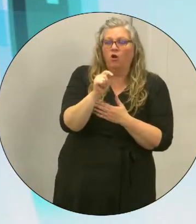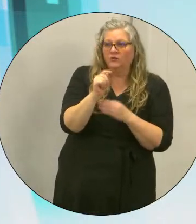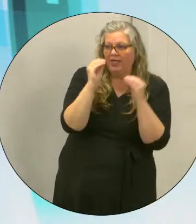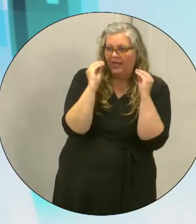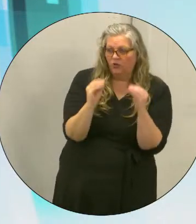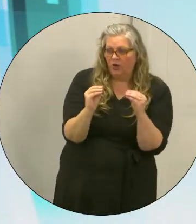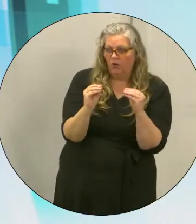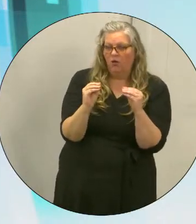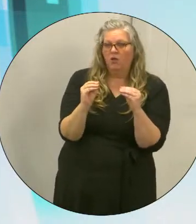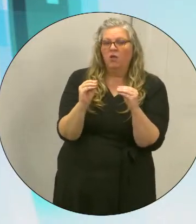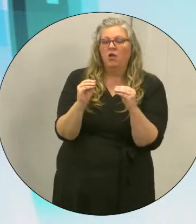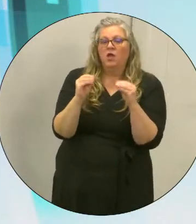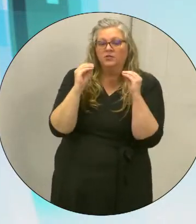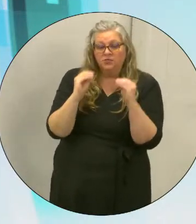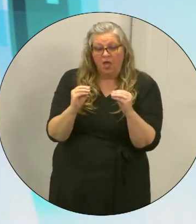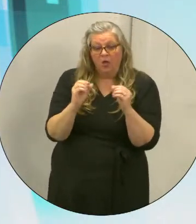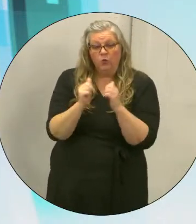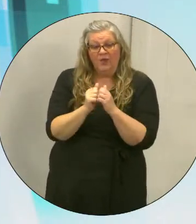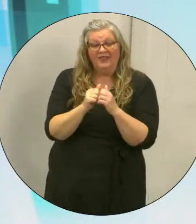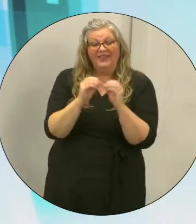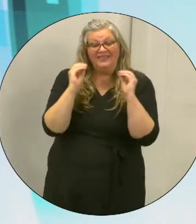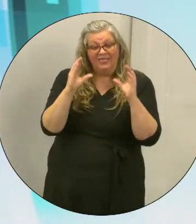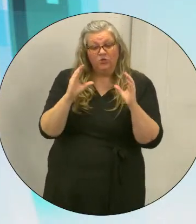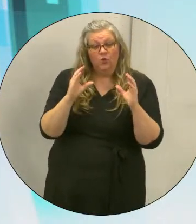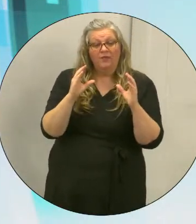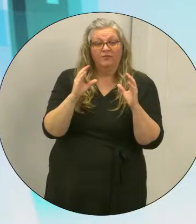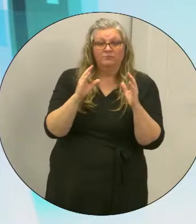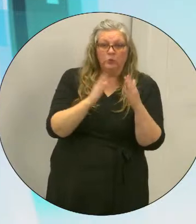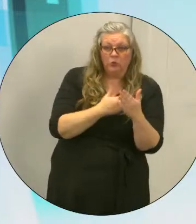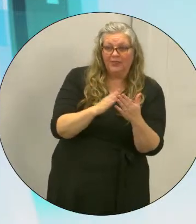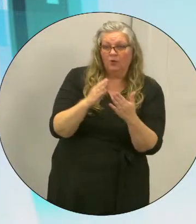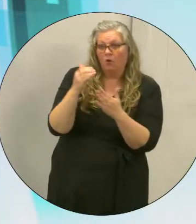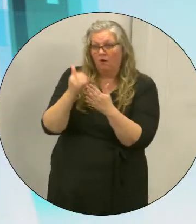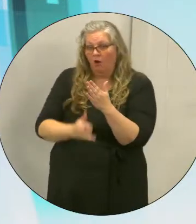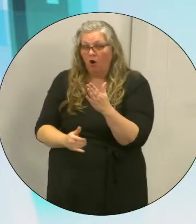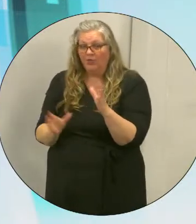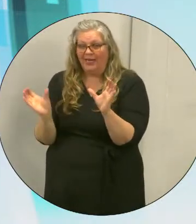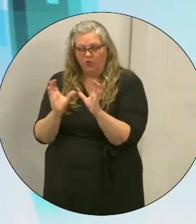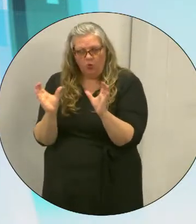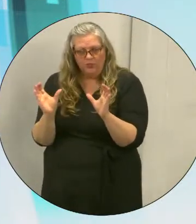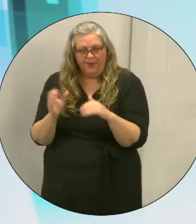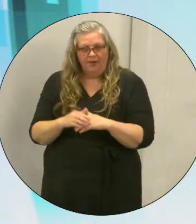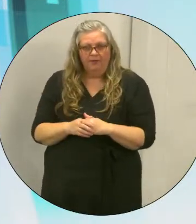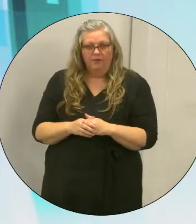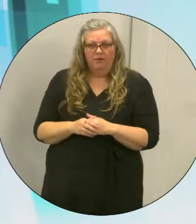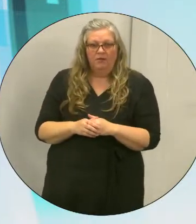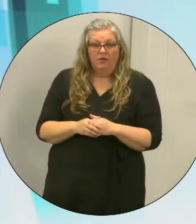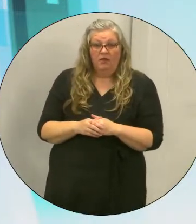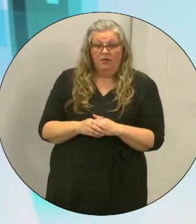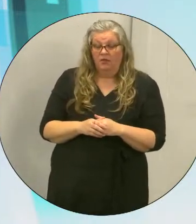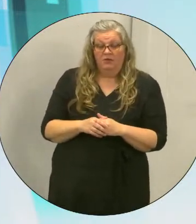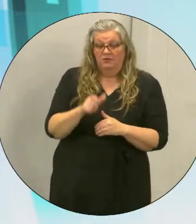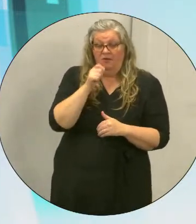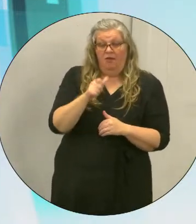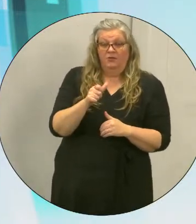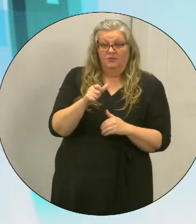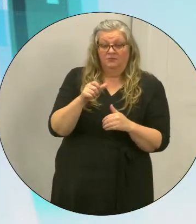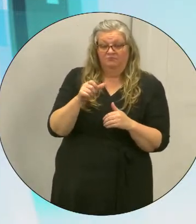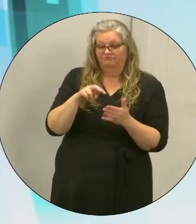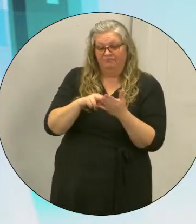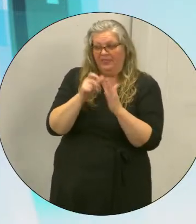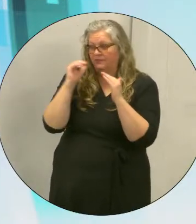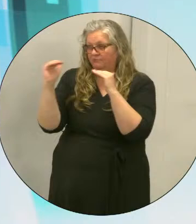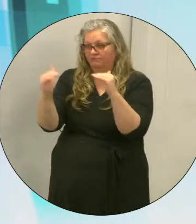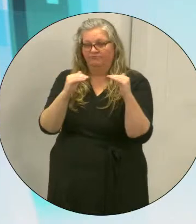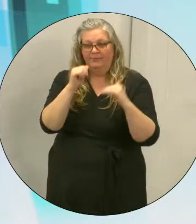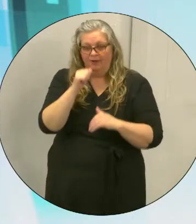with a music or art endorsement. Anything less presents a lack of equity amongst our